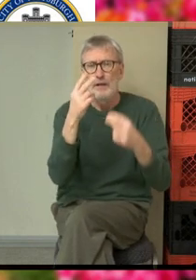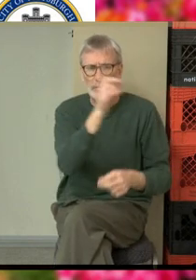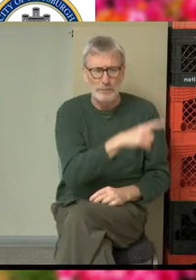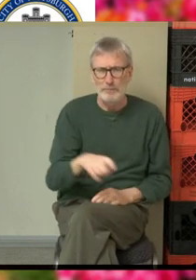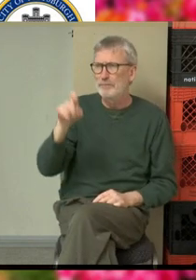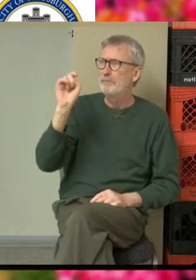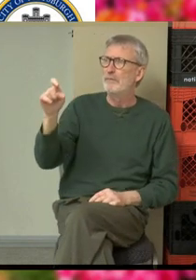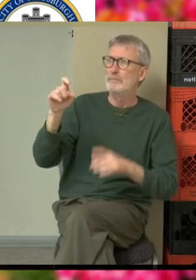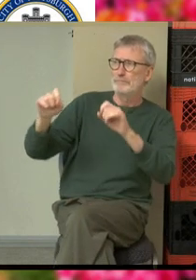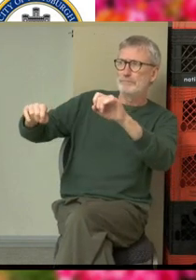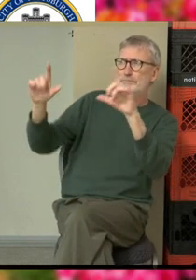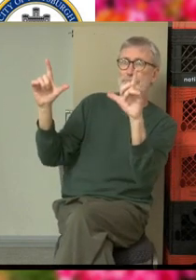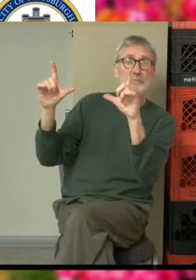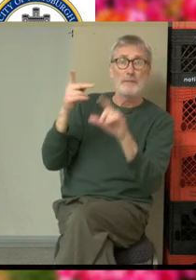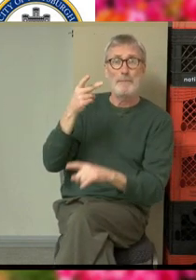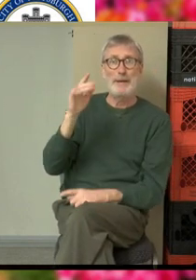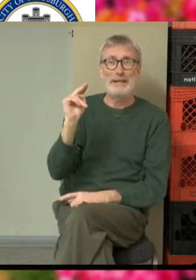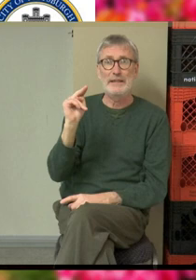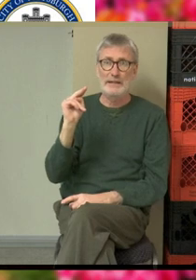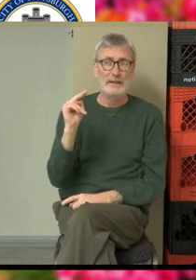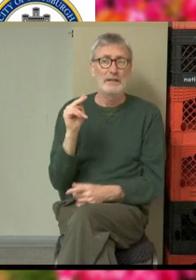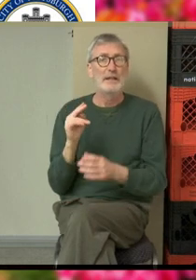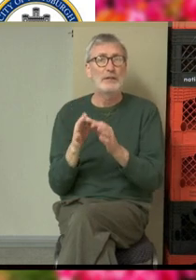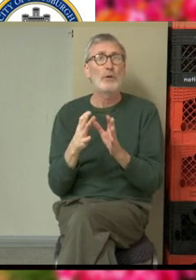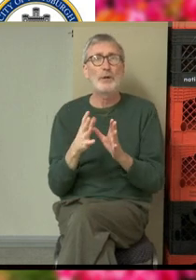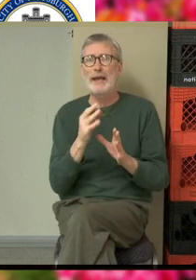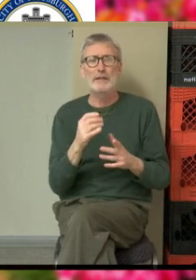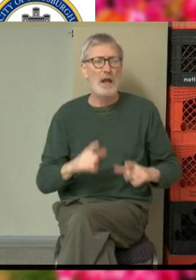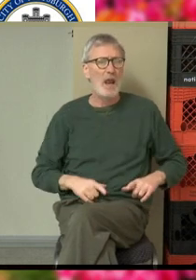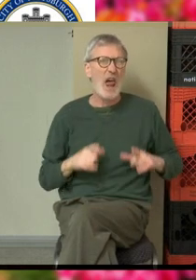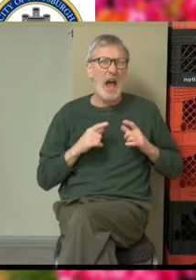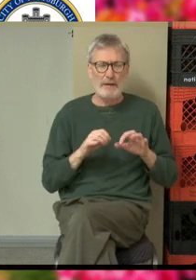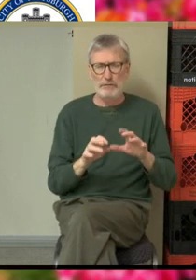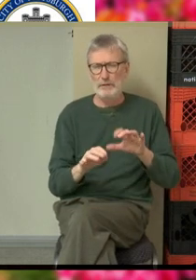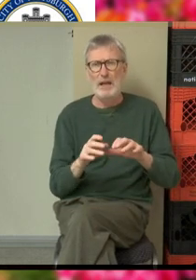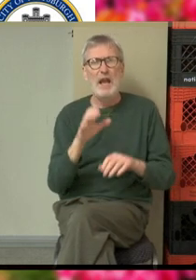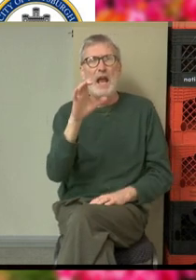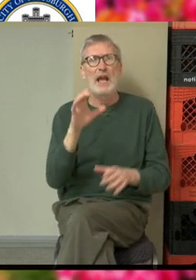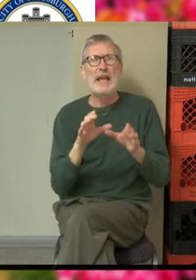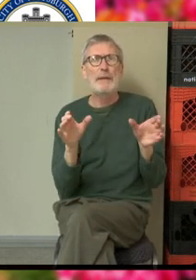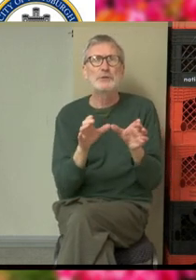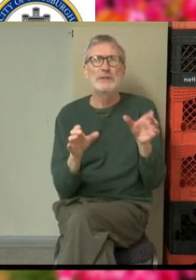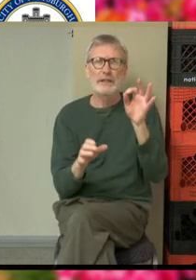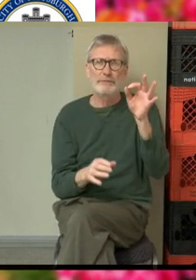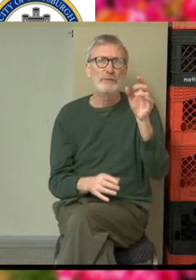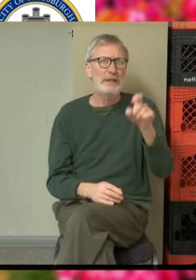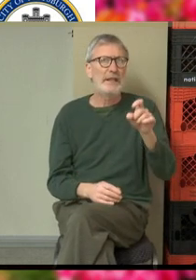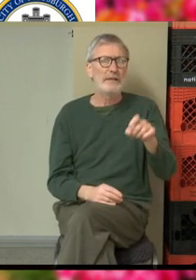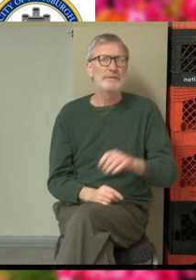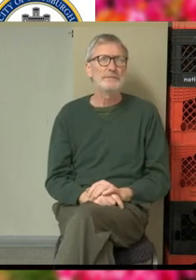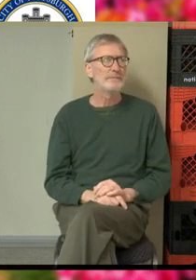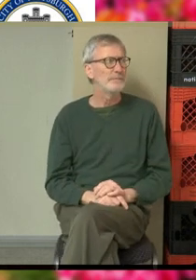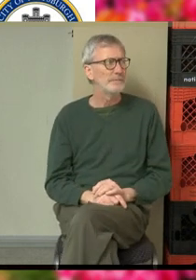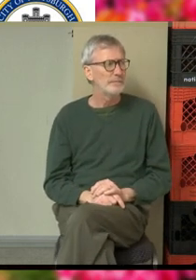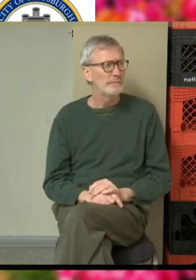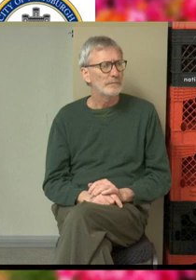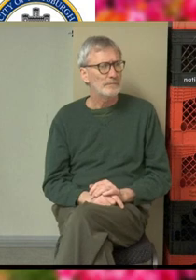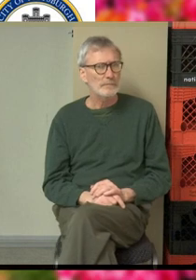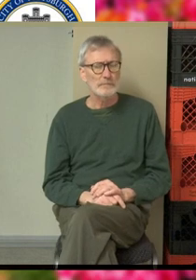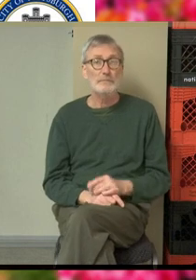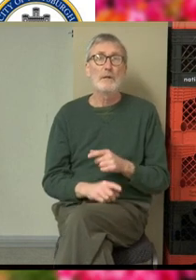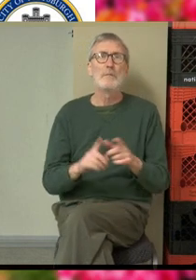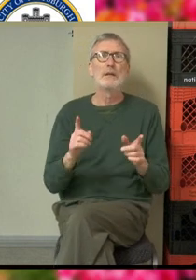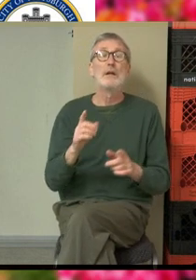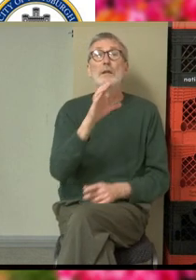that. You can also hit the live transcript button if you need closed captioning. We just ask that on Zoom